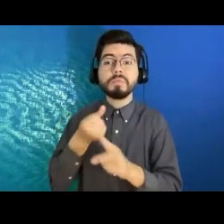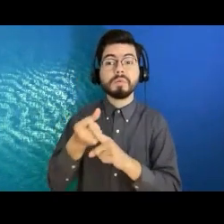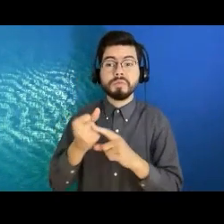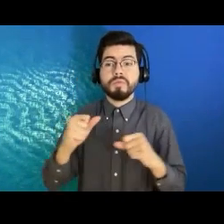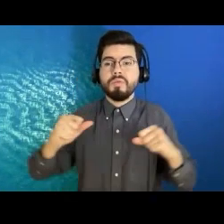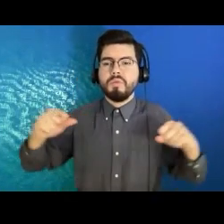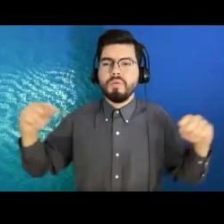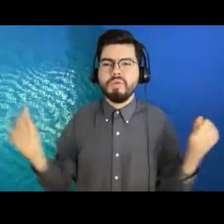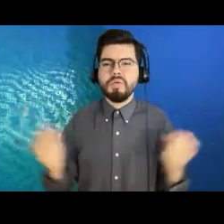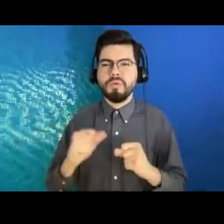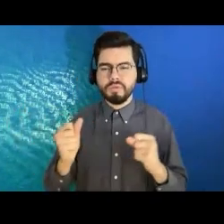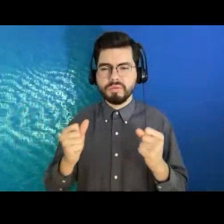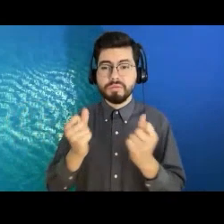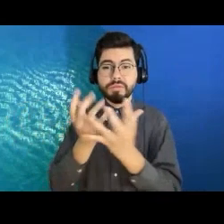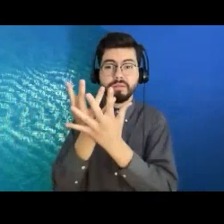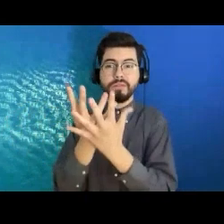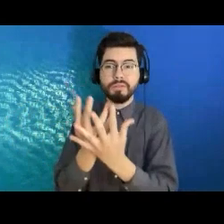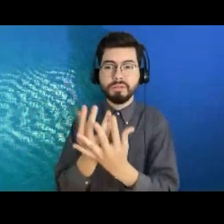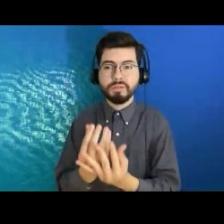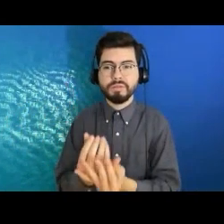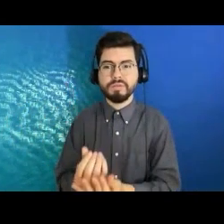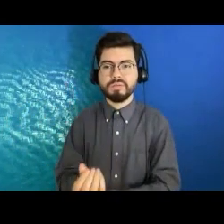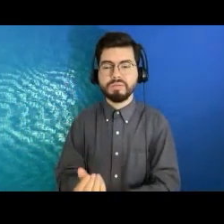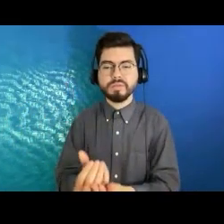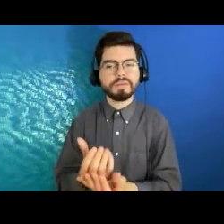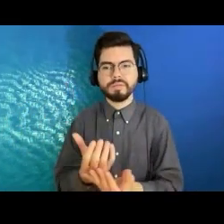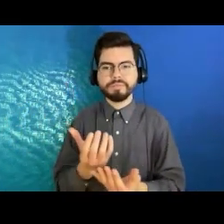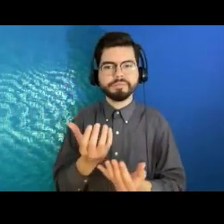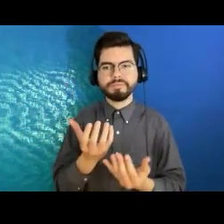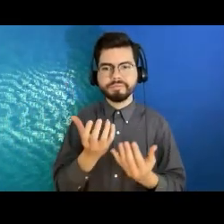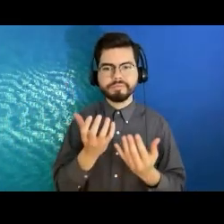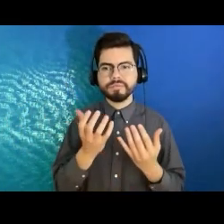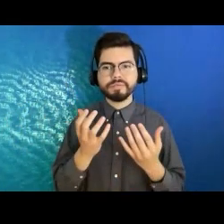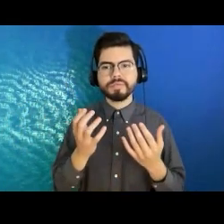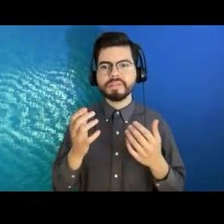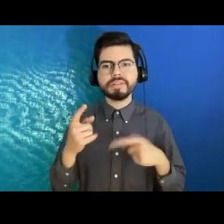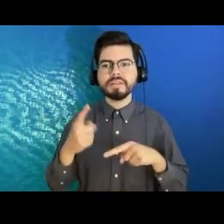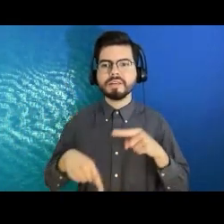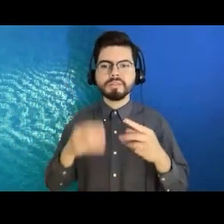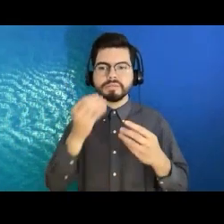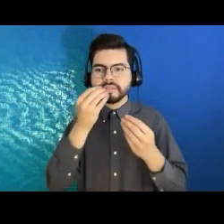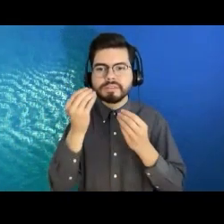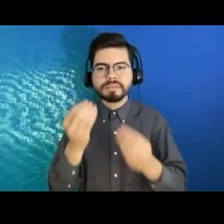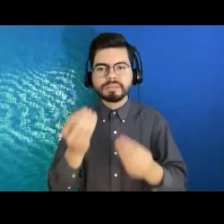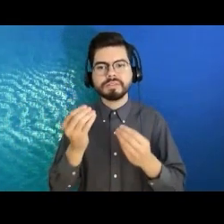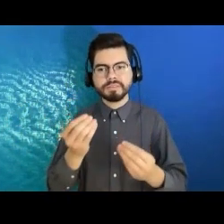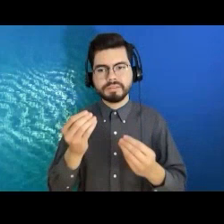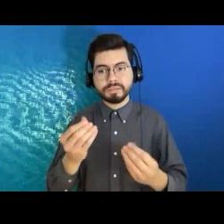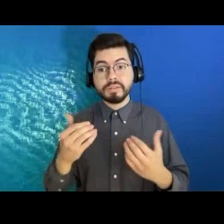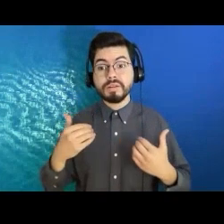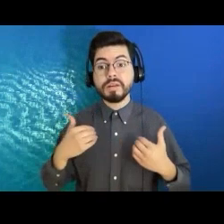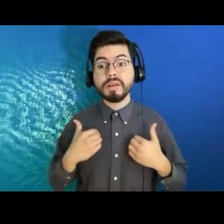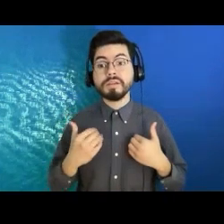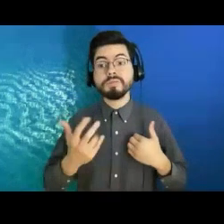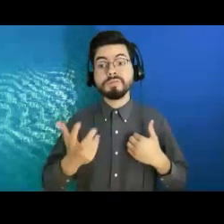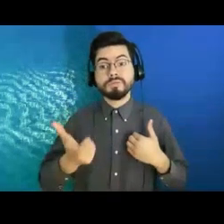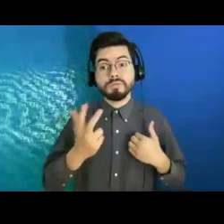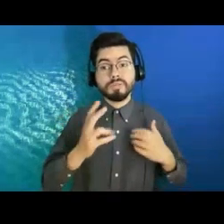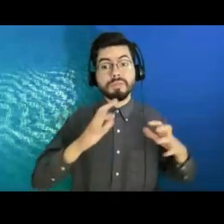shut off. The nutrients can't get cycled through the system. So there's these 3 general habitats that buffalo are moving